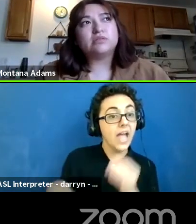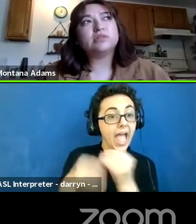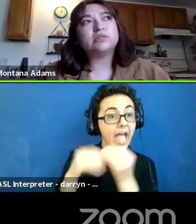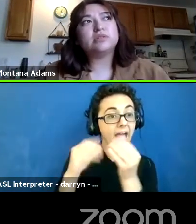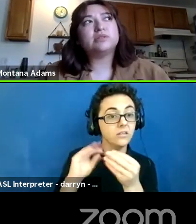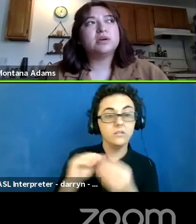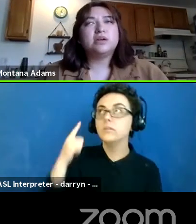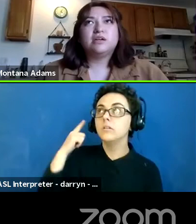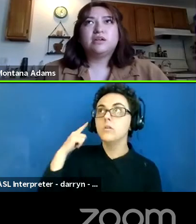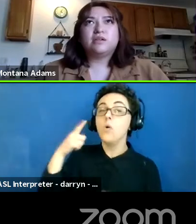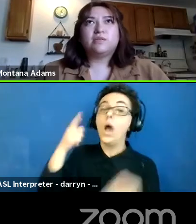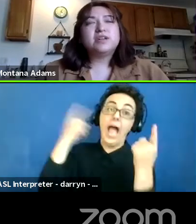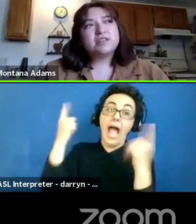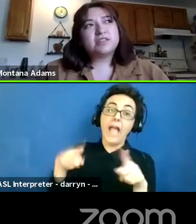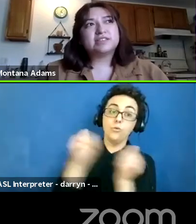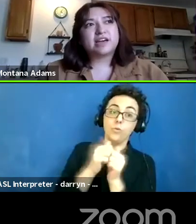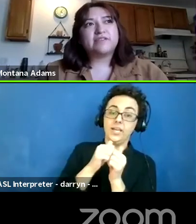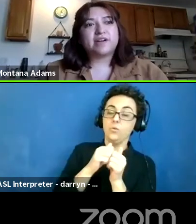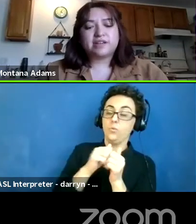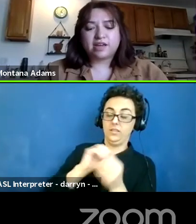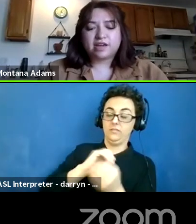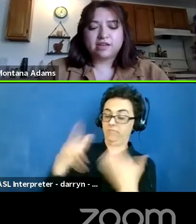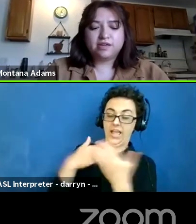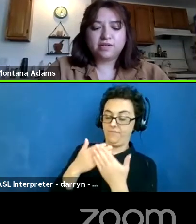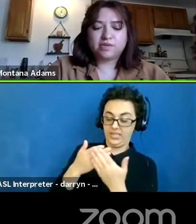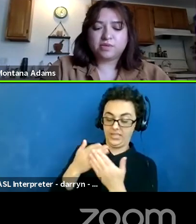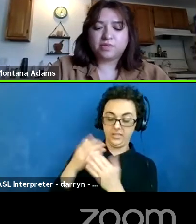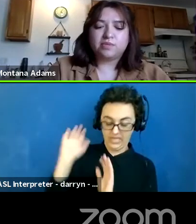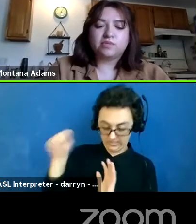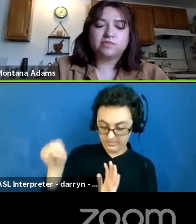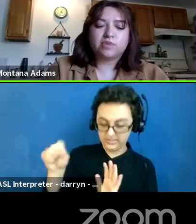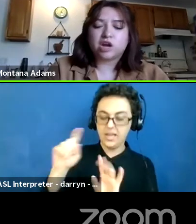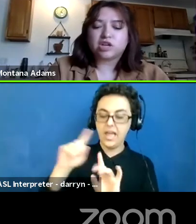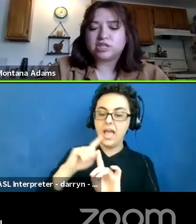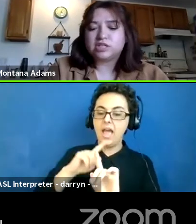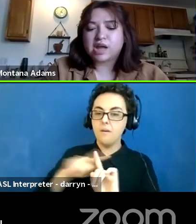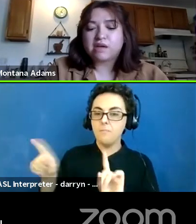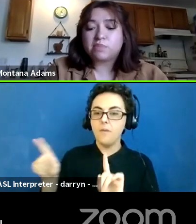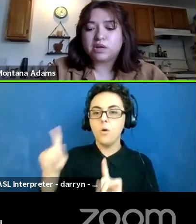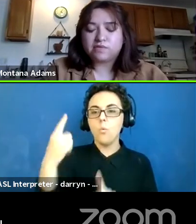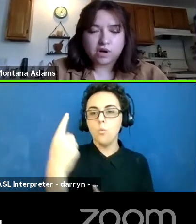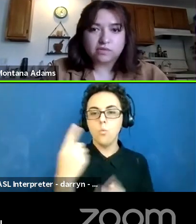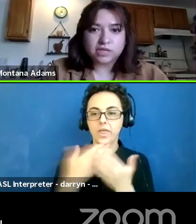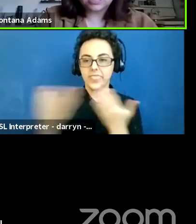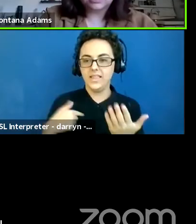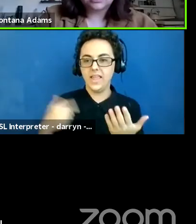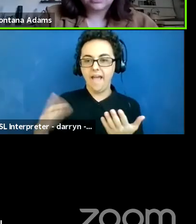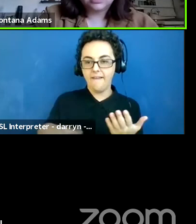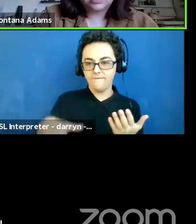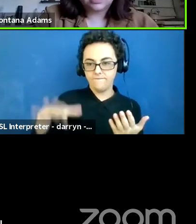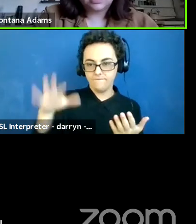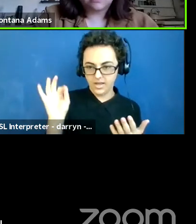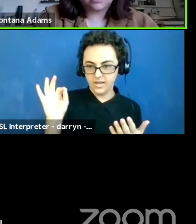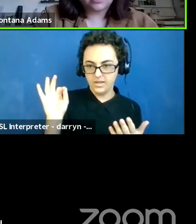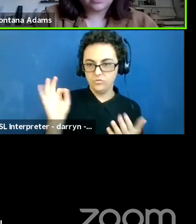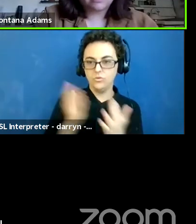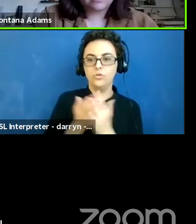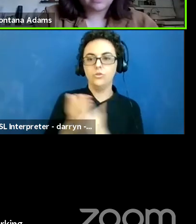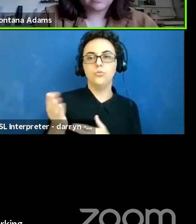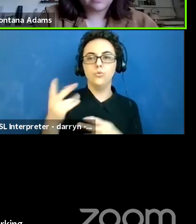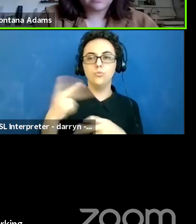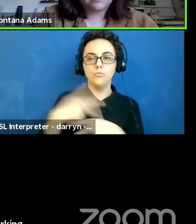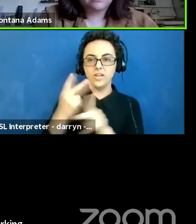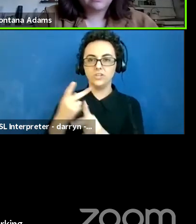And also one of the things that I find, like, through productions that I've been involved in, working